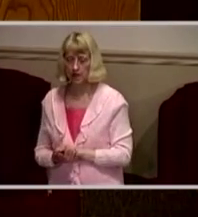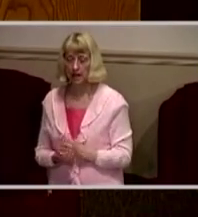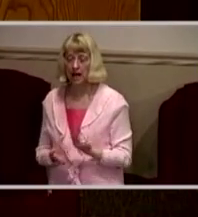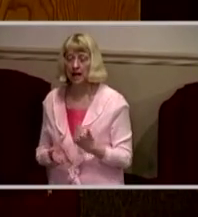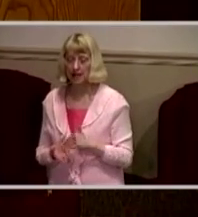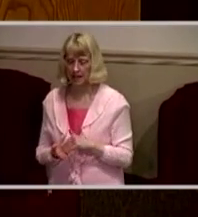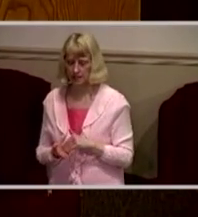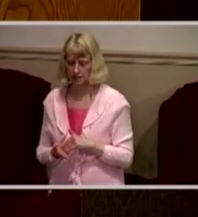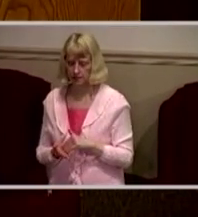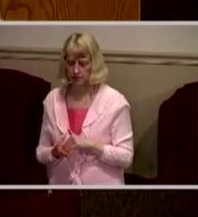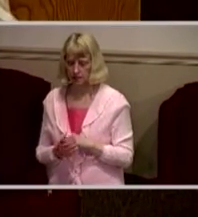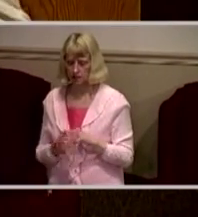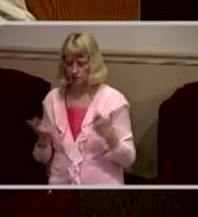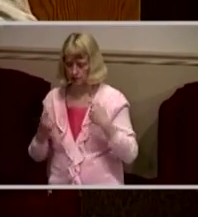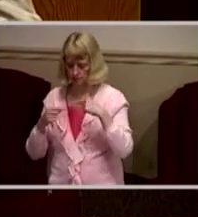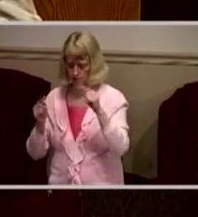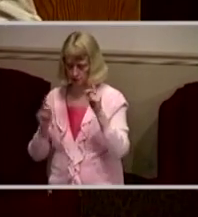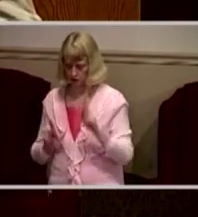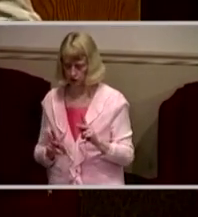Again, Spurgeon said this.